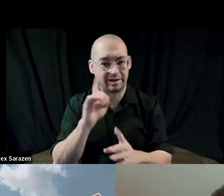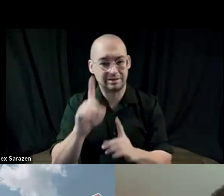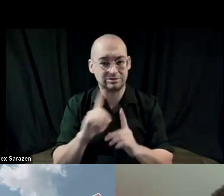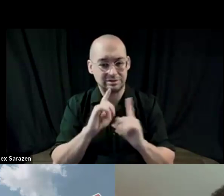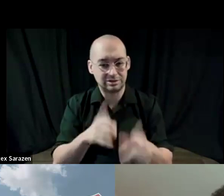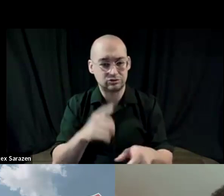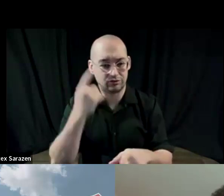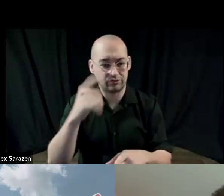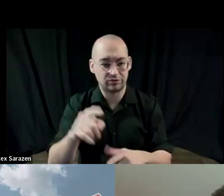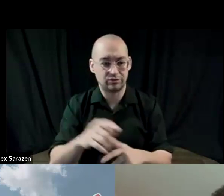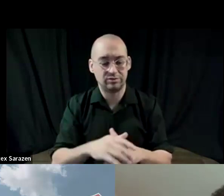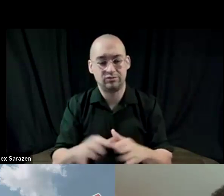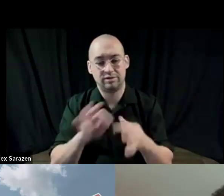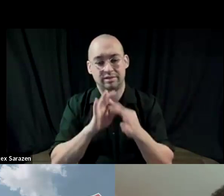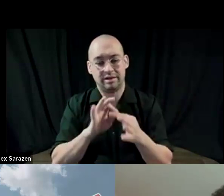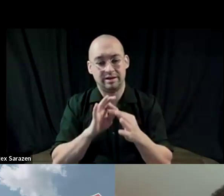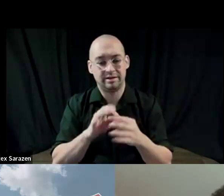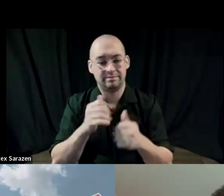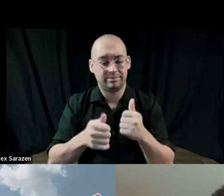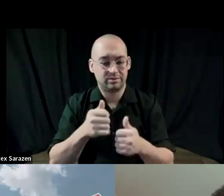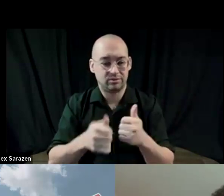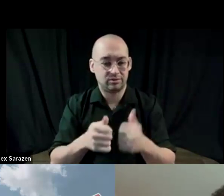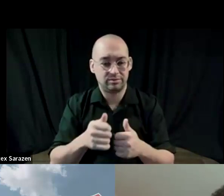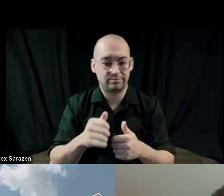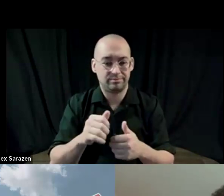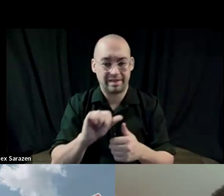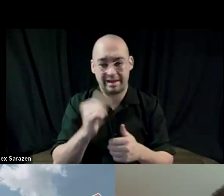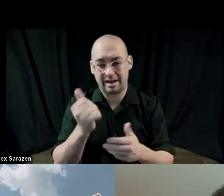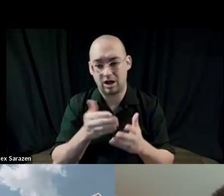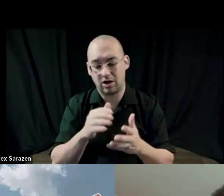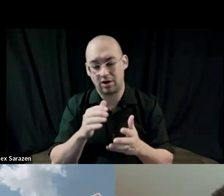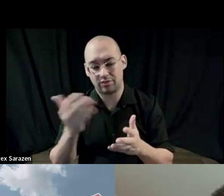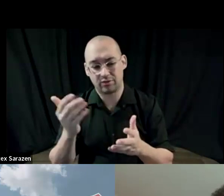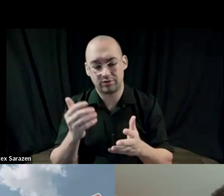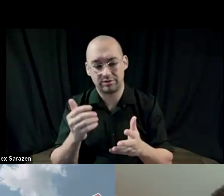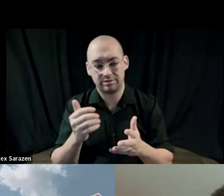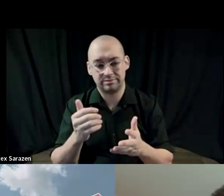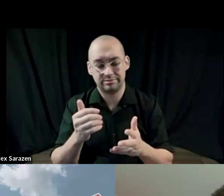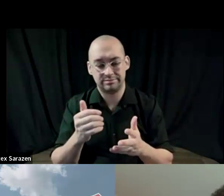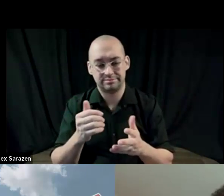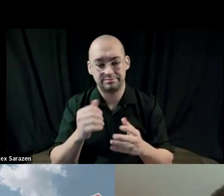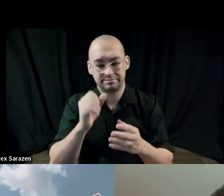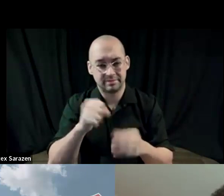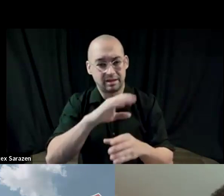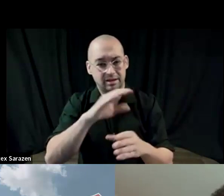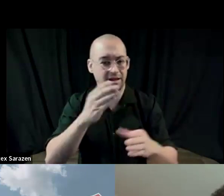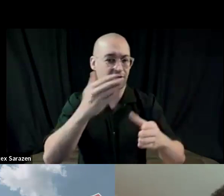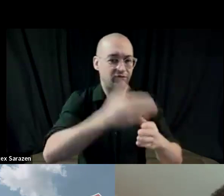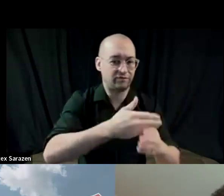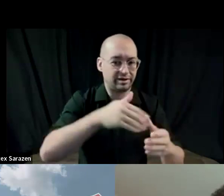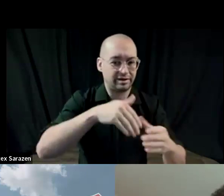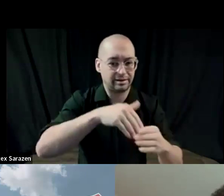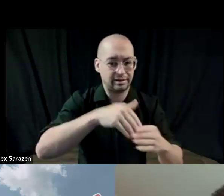in terms of how, either us or any other instrument of the state could intervene with NIST, given that that's particularly